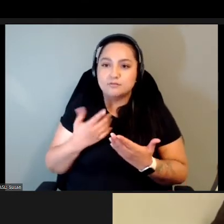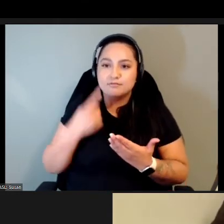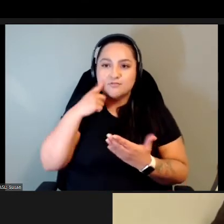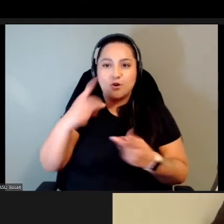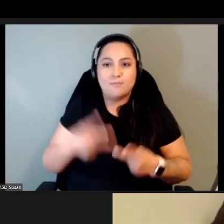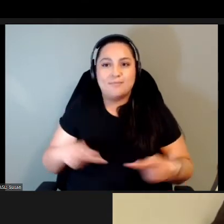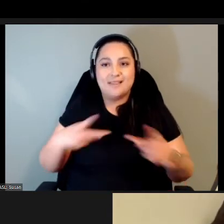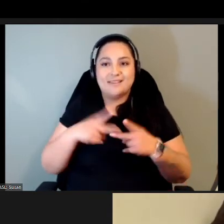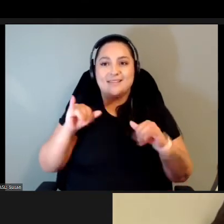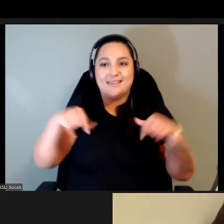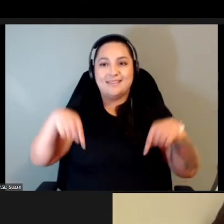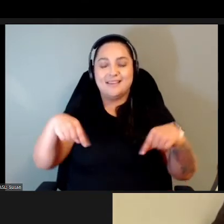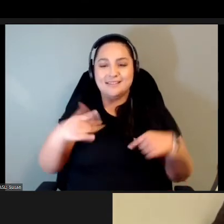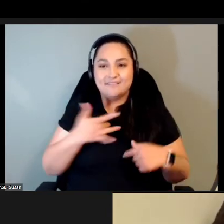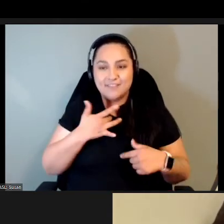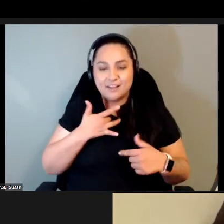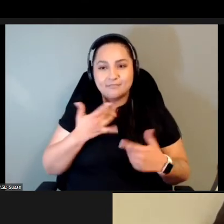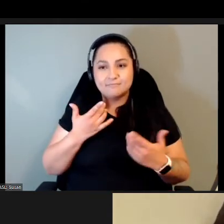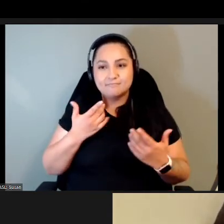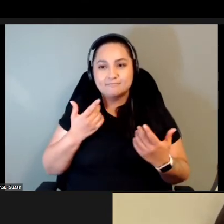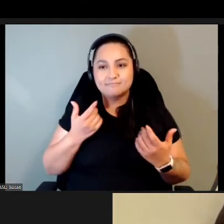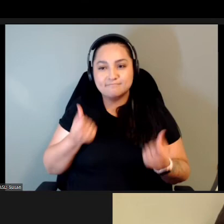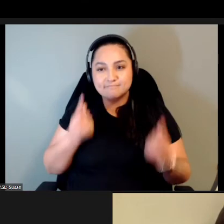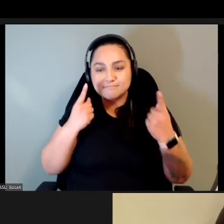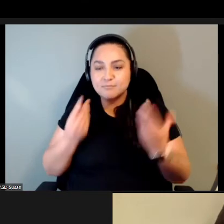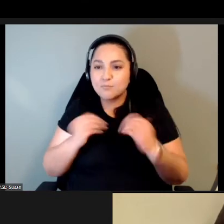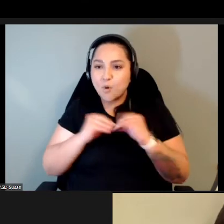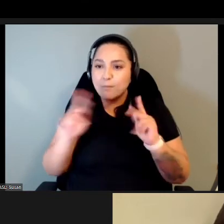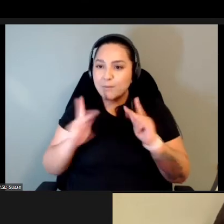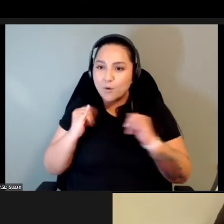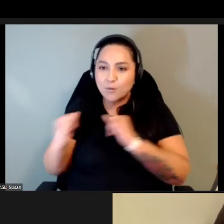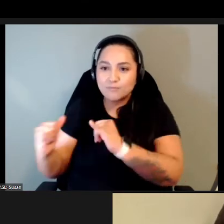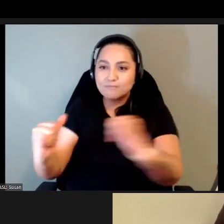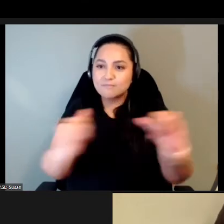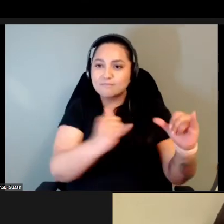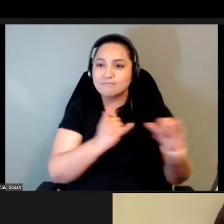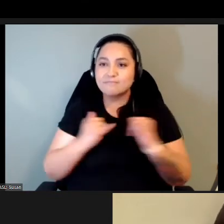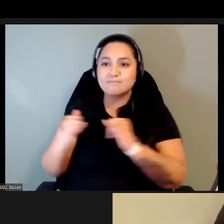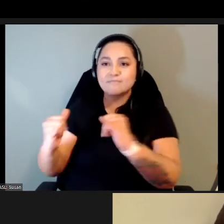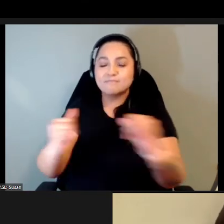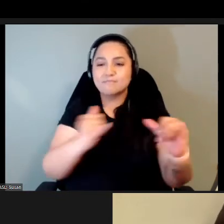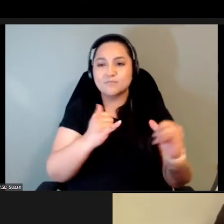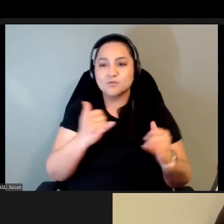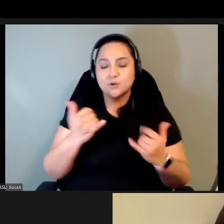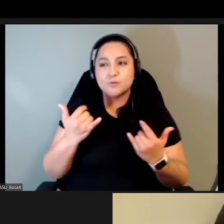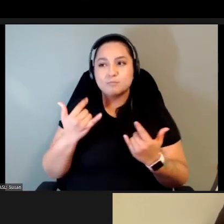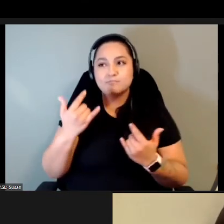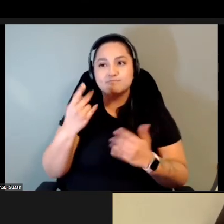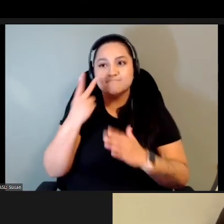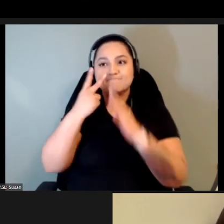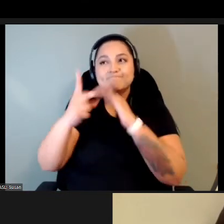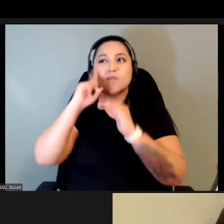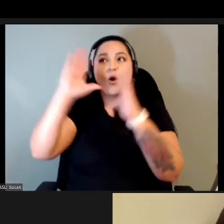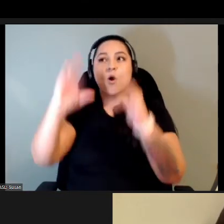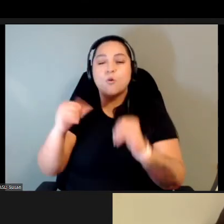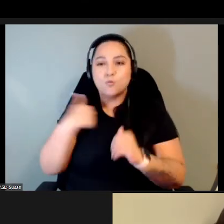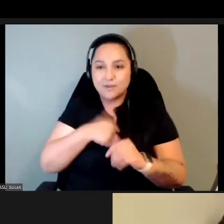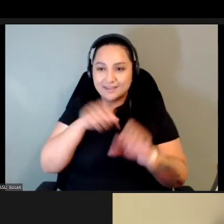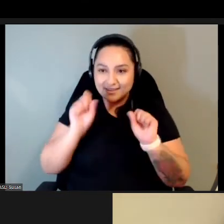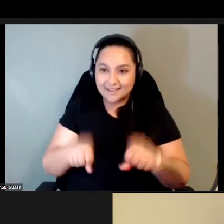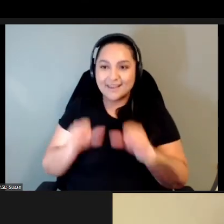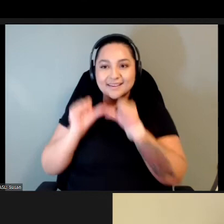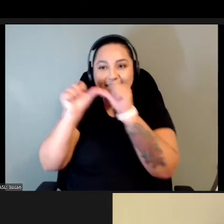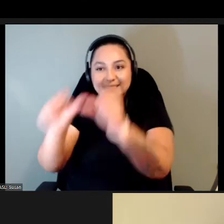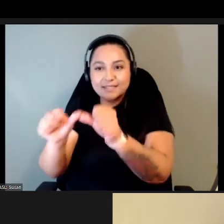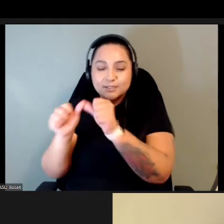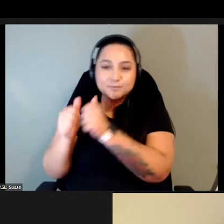that are thinking like this, and that I feel the hope, no, that we can continue and we can do things together.